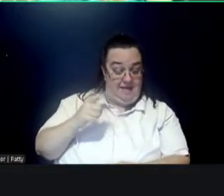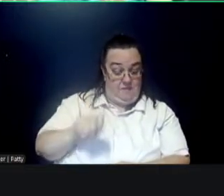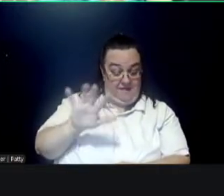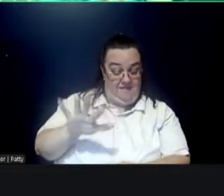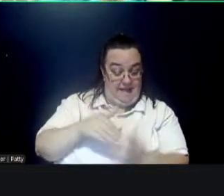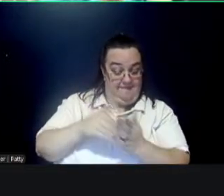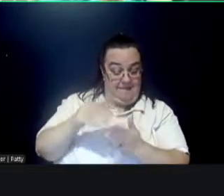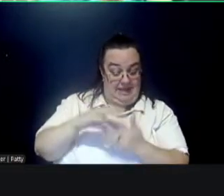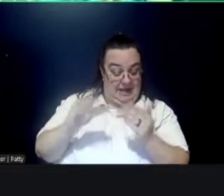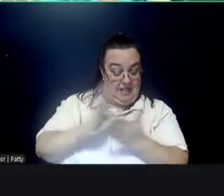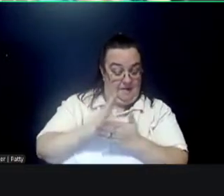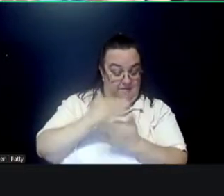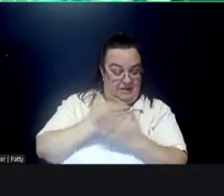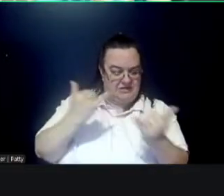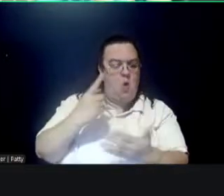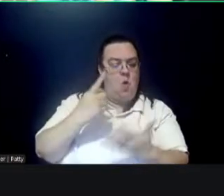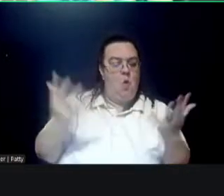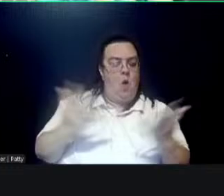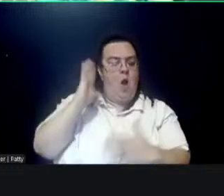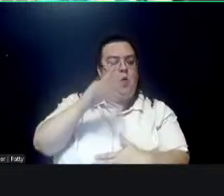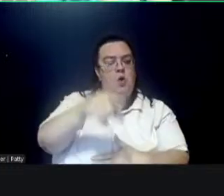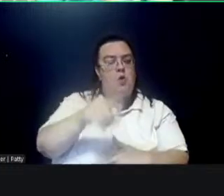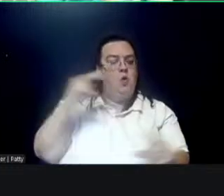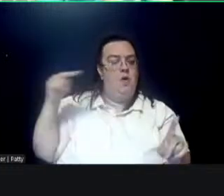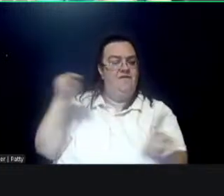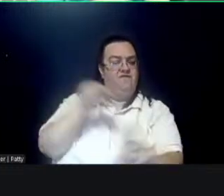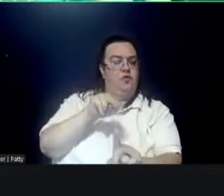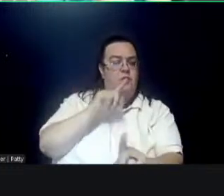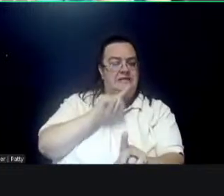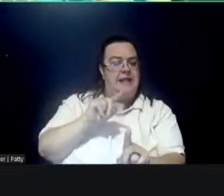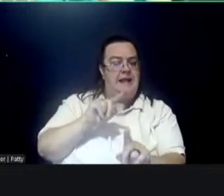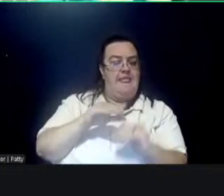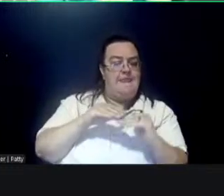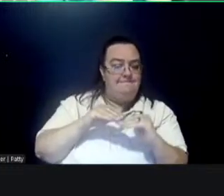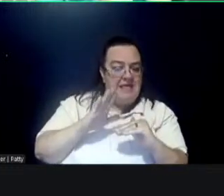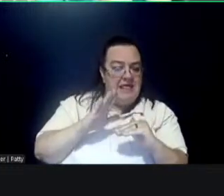you view as the minimum fund balance, or the